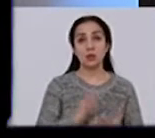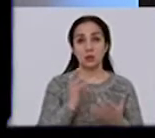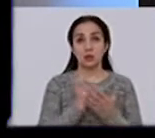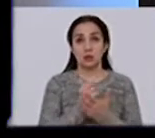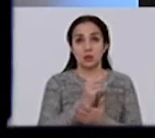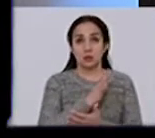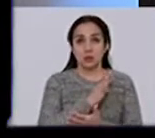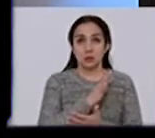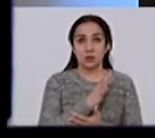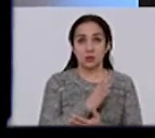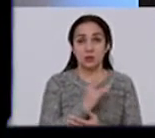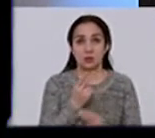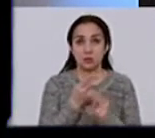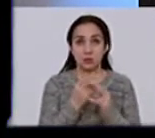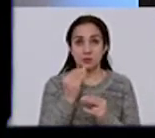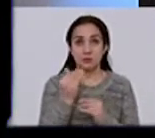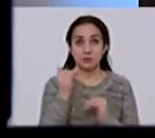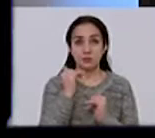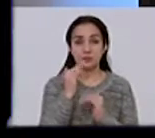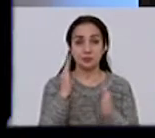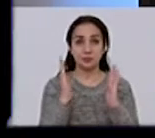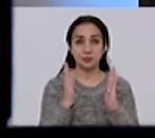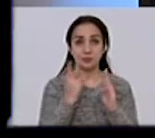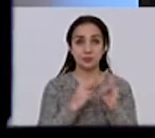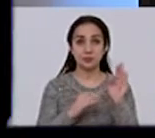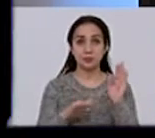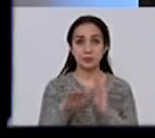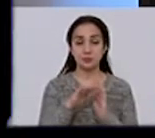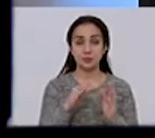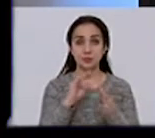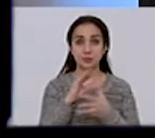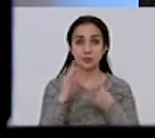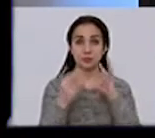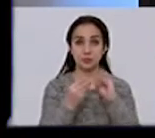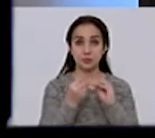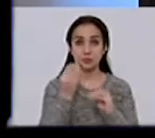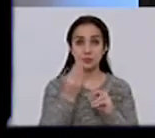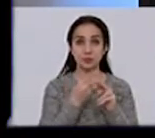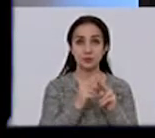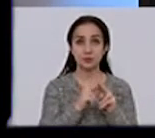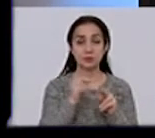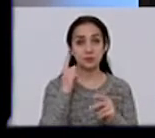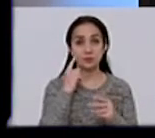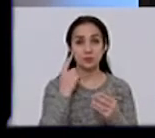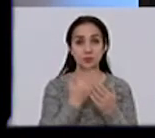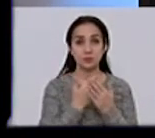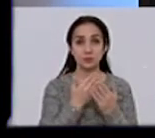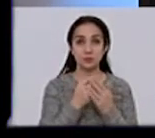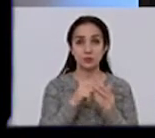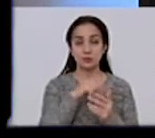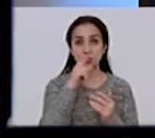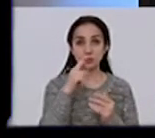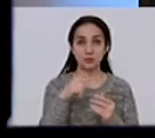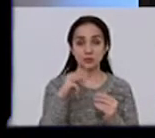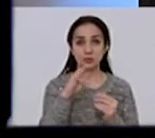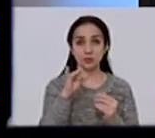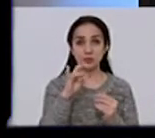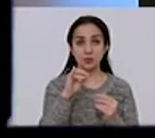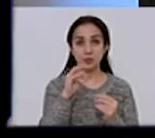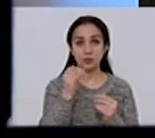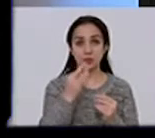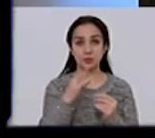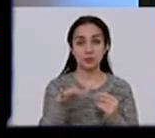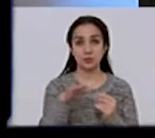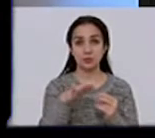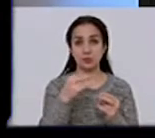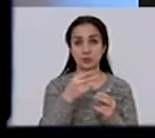Hosil bo'lgan bu to'g'ri to'rtburchaklar yuzlarining yig'indisi taqriban egri chiziqli trapetsiyaning yuziga